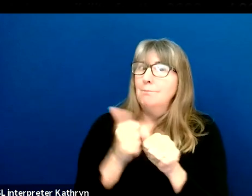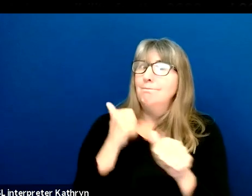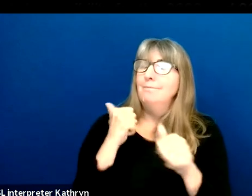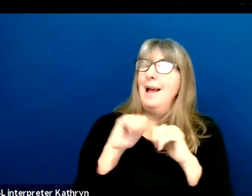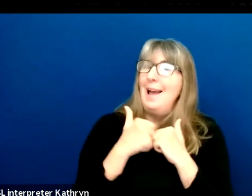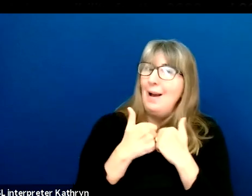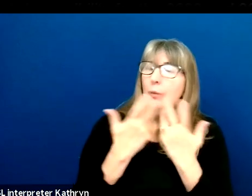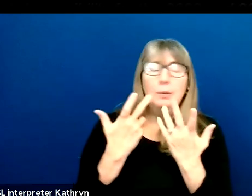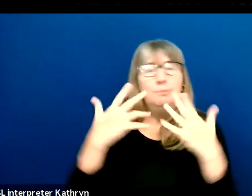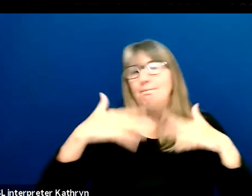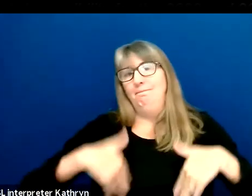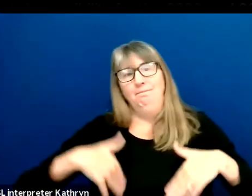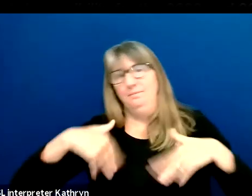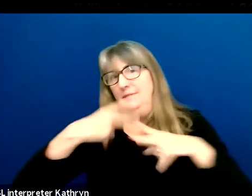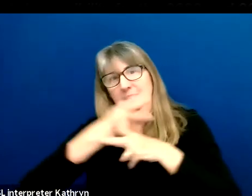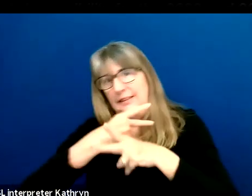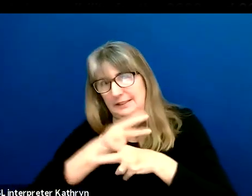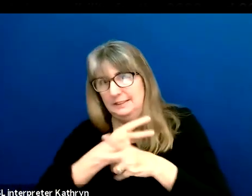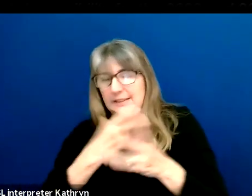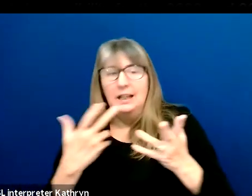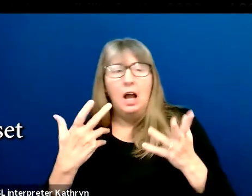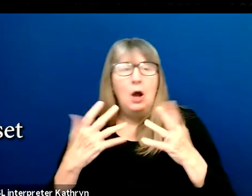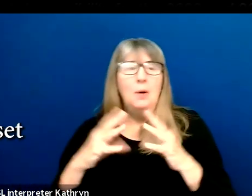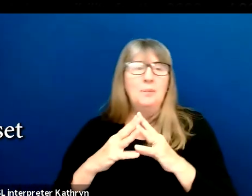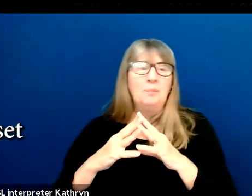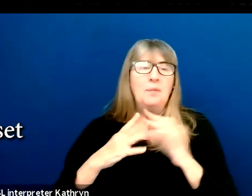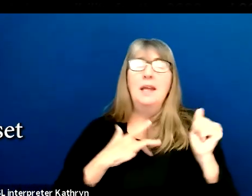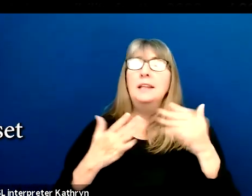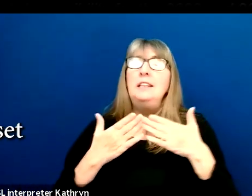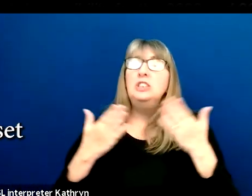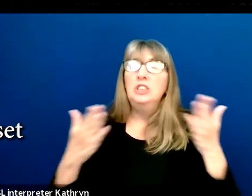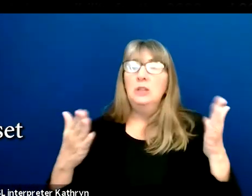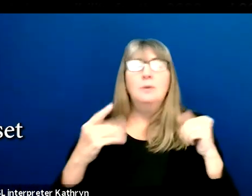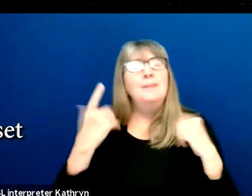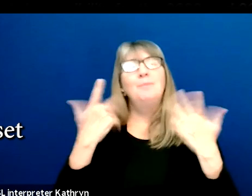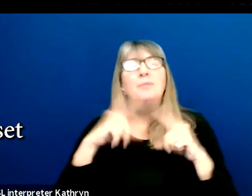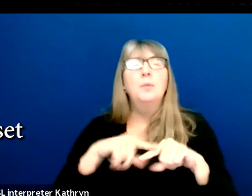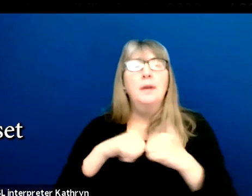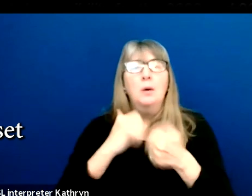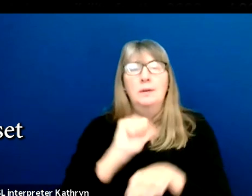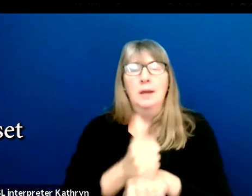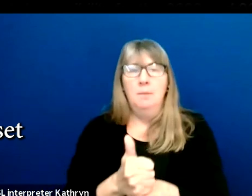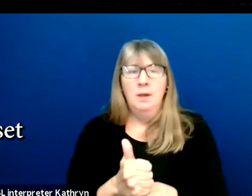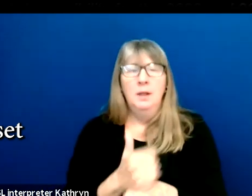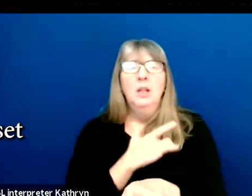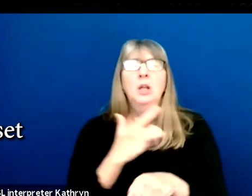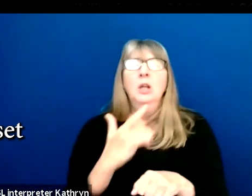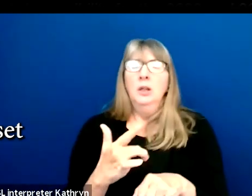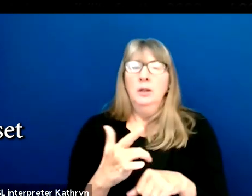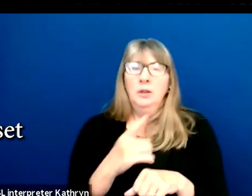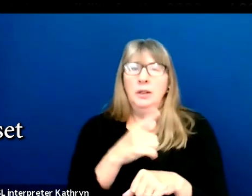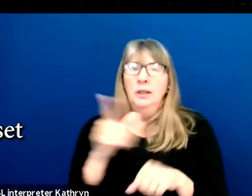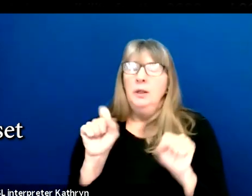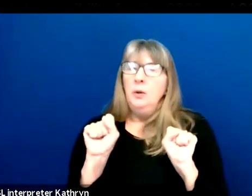haven't. In general, and I haven't, this again, it depends on how they're set up, but usually you